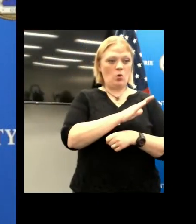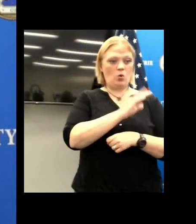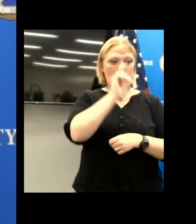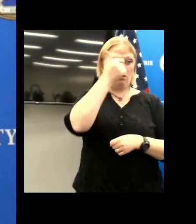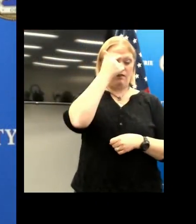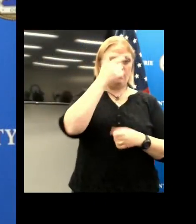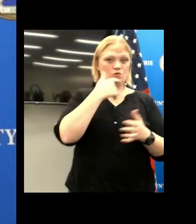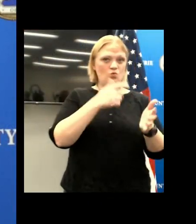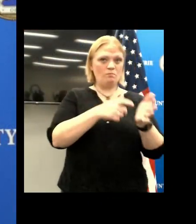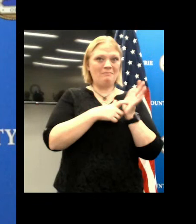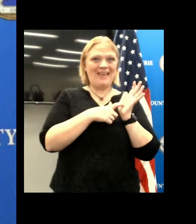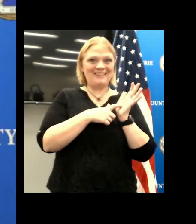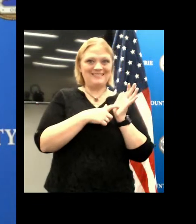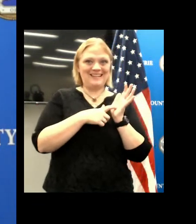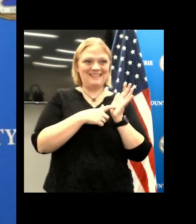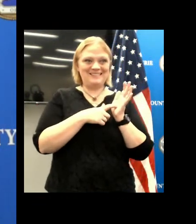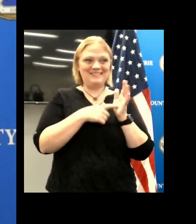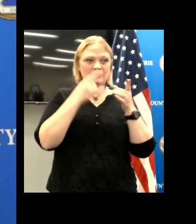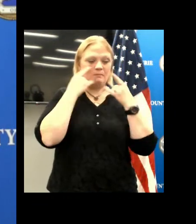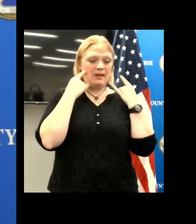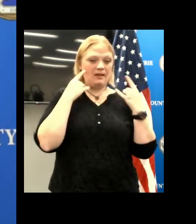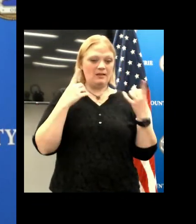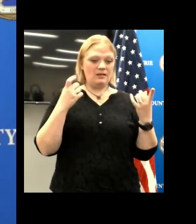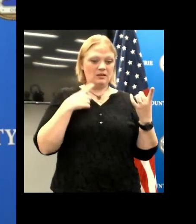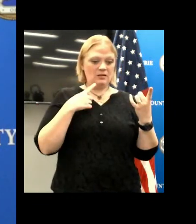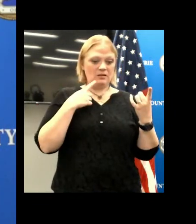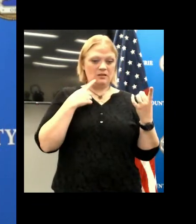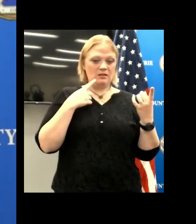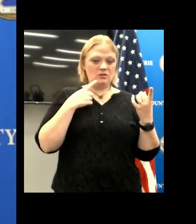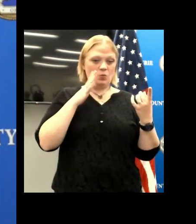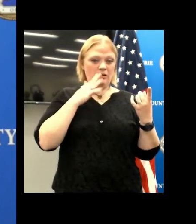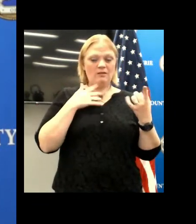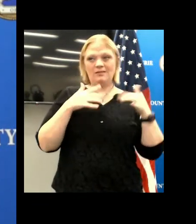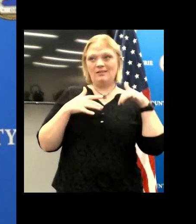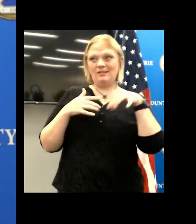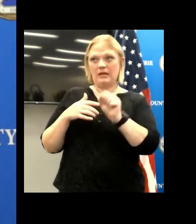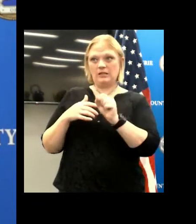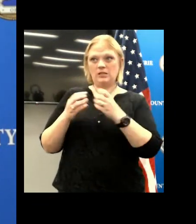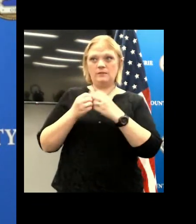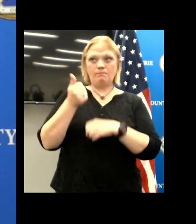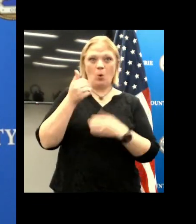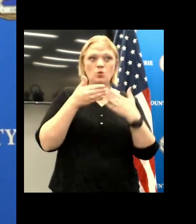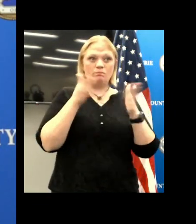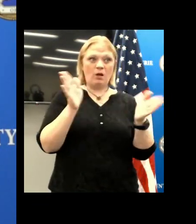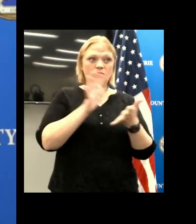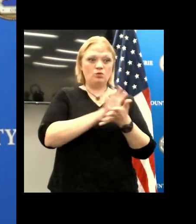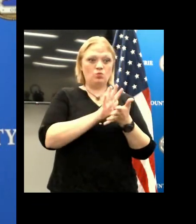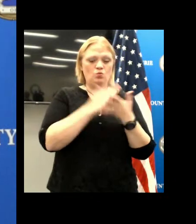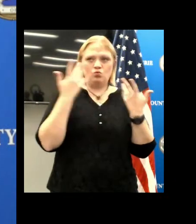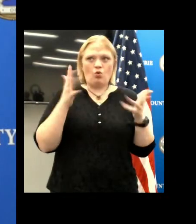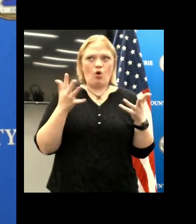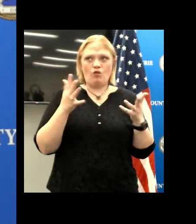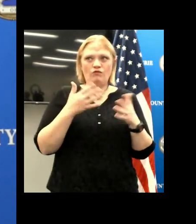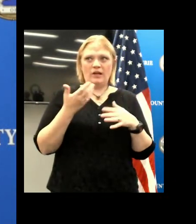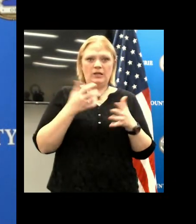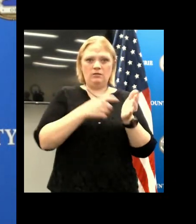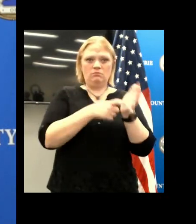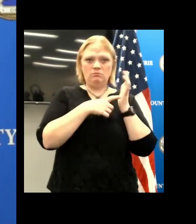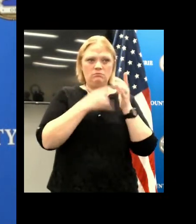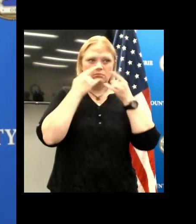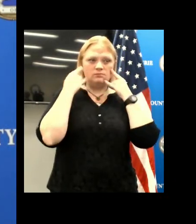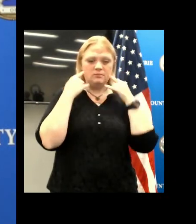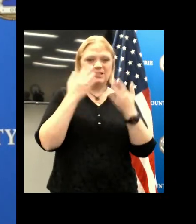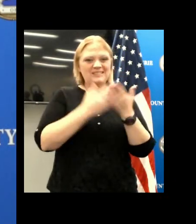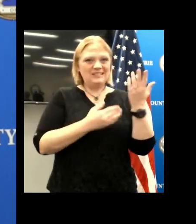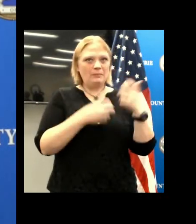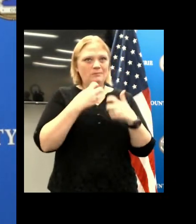mandate mask wearing in schools, and do you intend to do that? And the answer is yes. Most public schools already mandate mask wearing. There seems to be some issues with